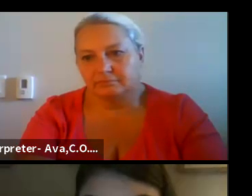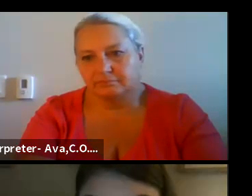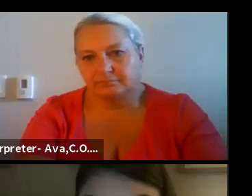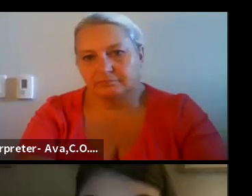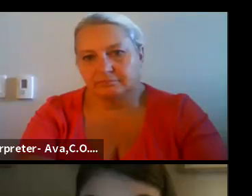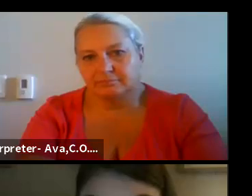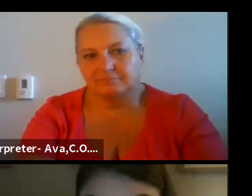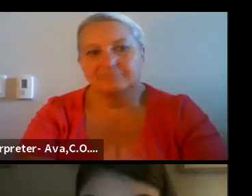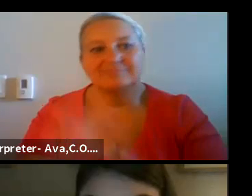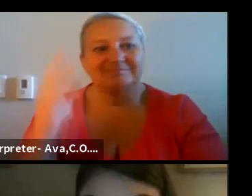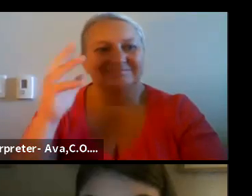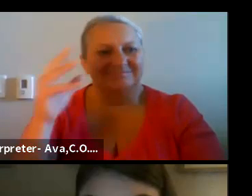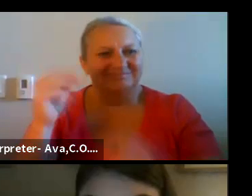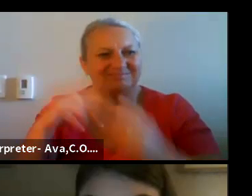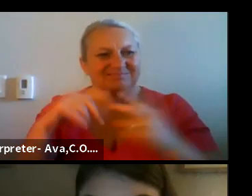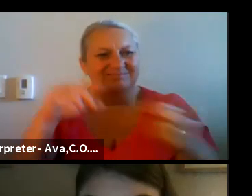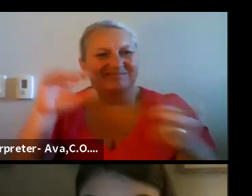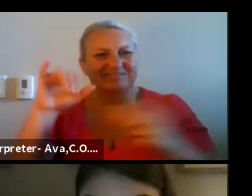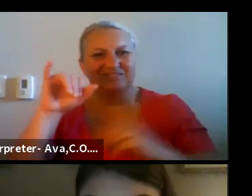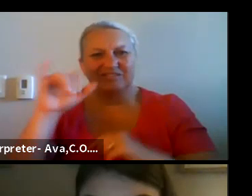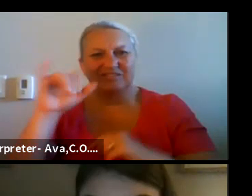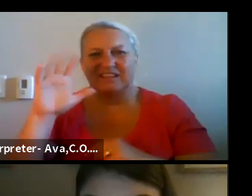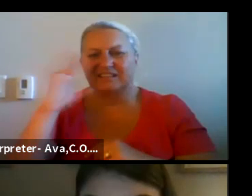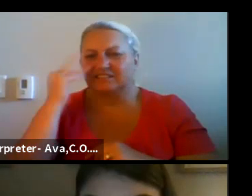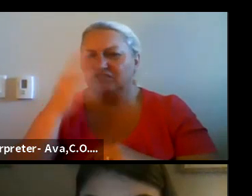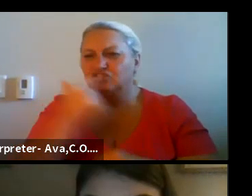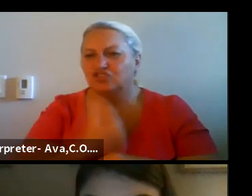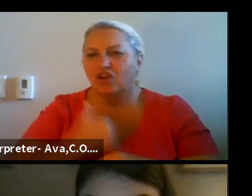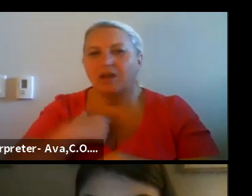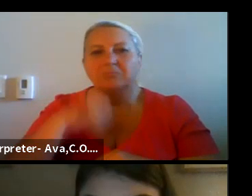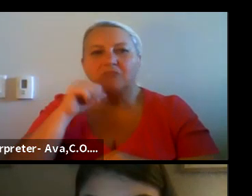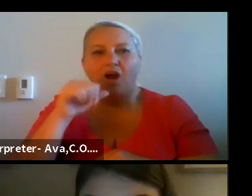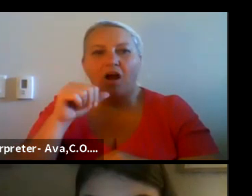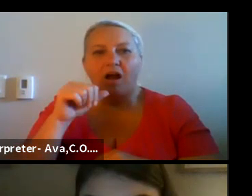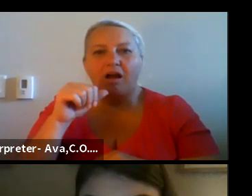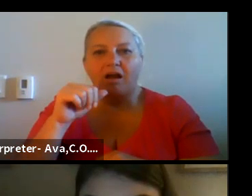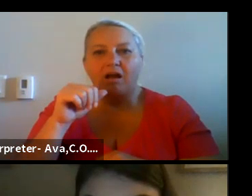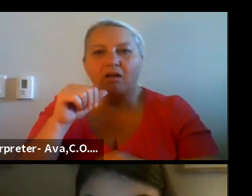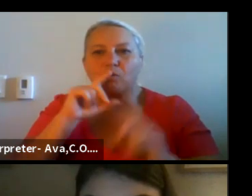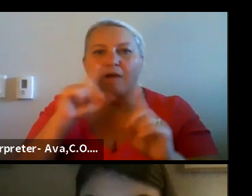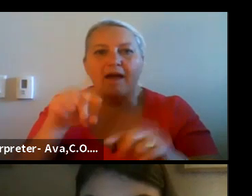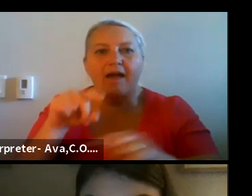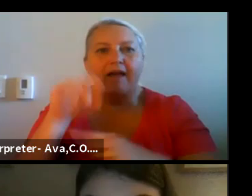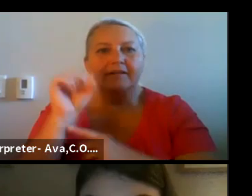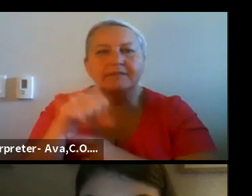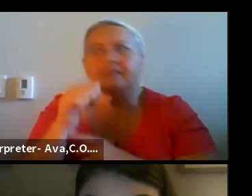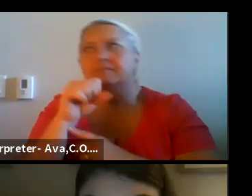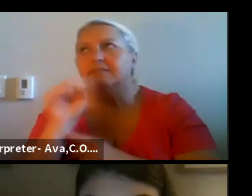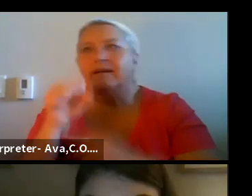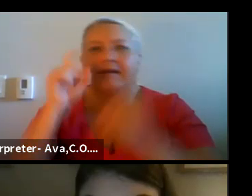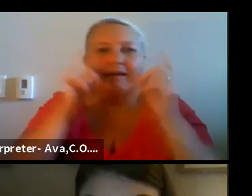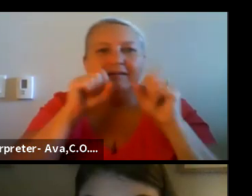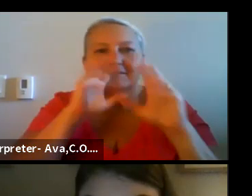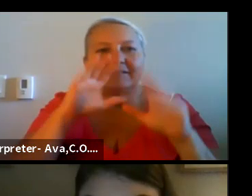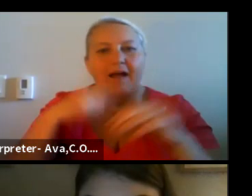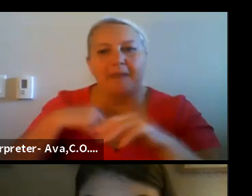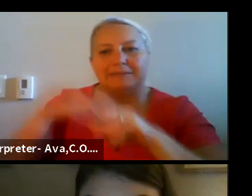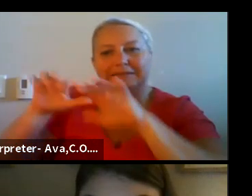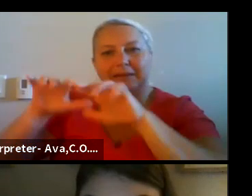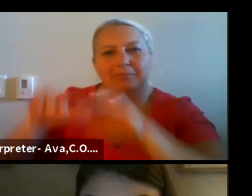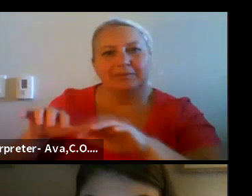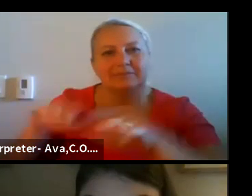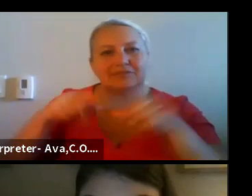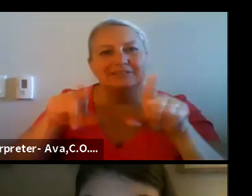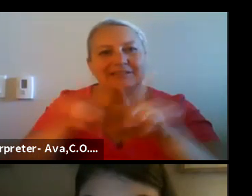Thank you. Sorry, I'm not verbally reacting right now because I'm typing your great thoughts